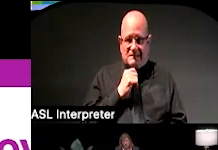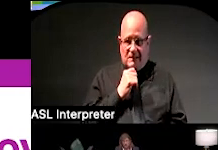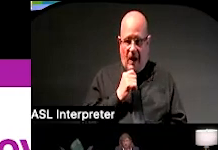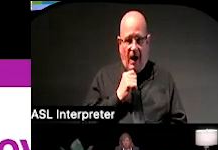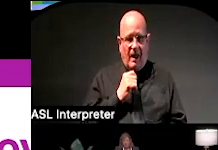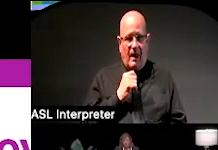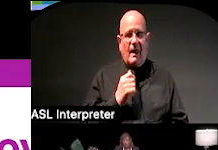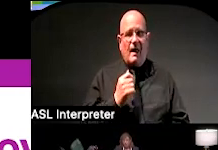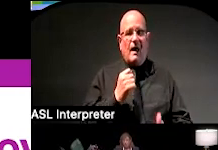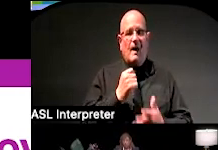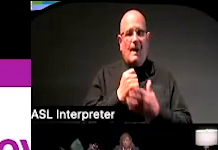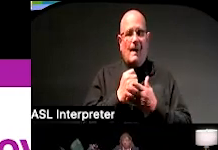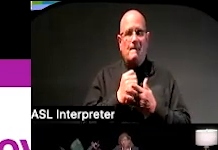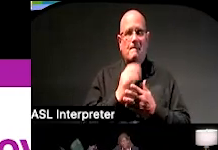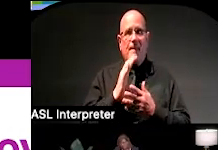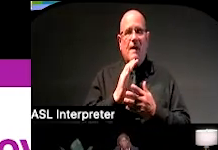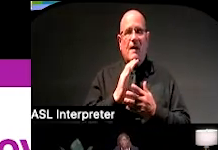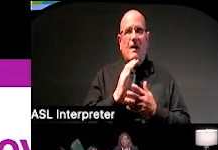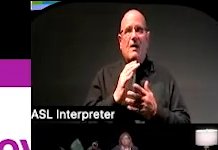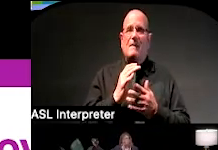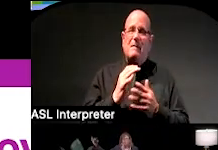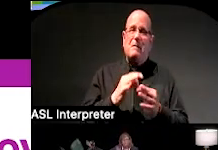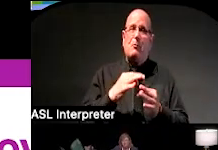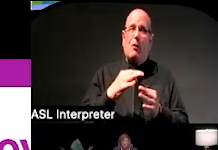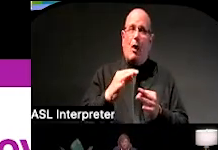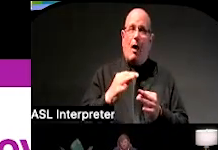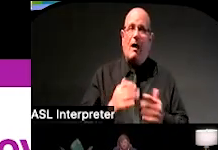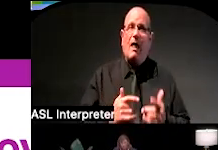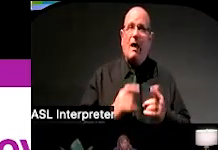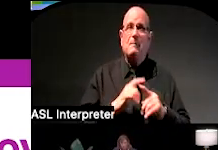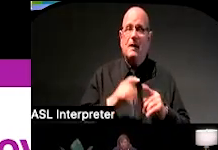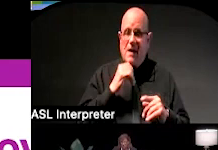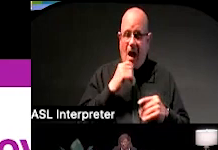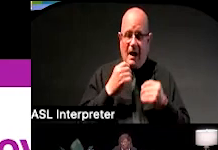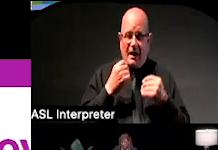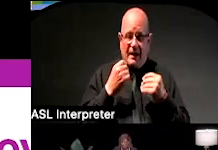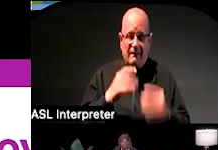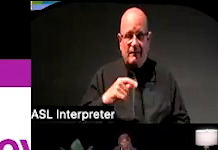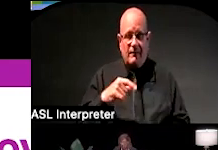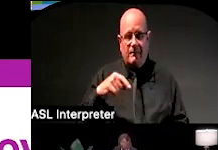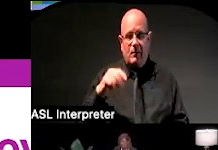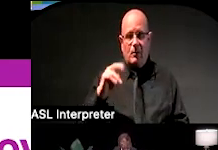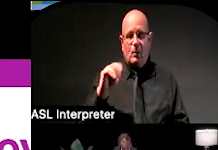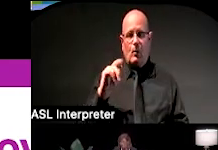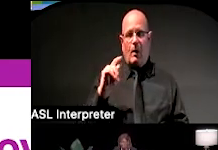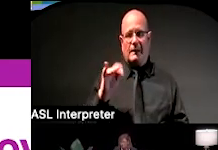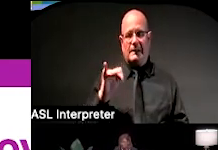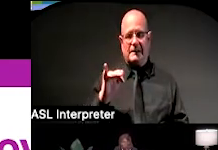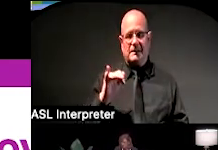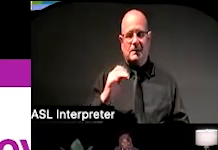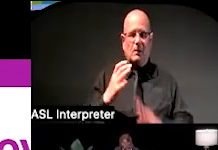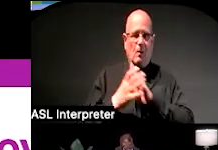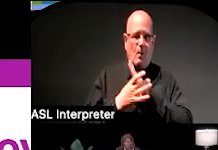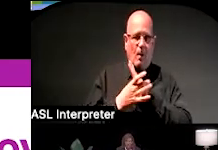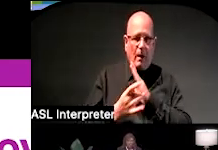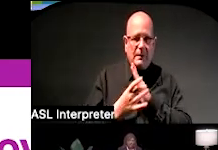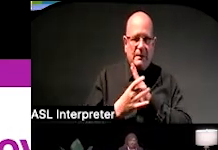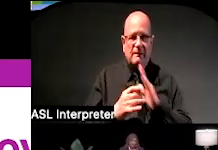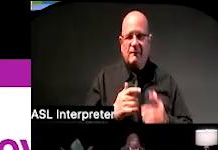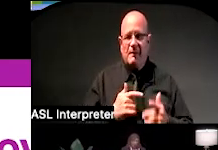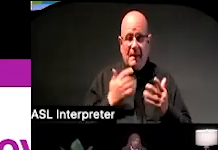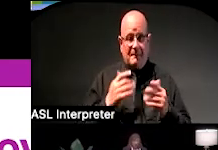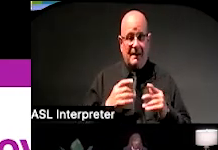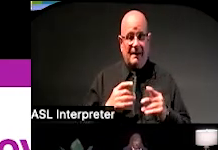prolong, or it might prolong, but it will not give them quality of life. They may